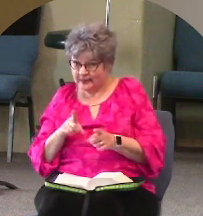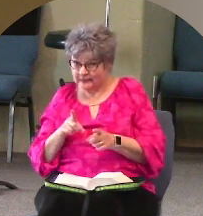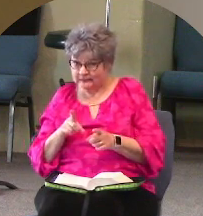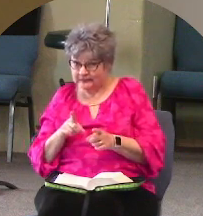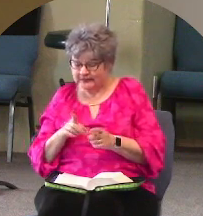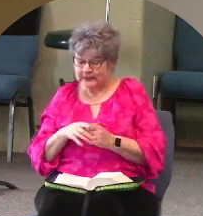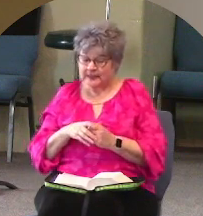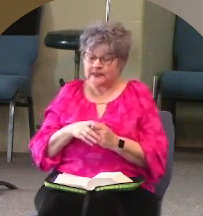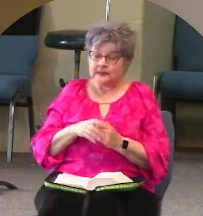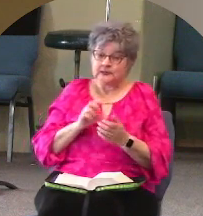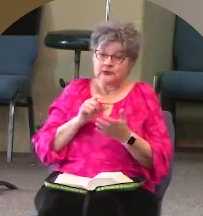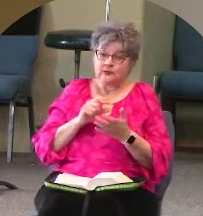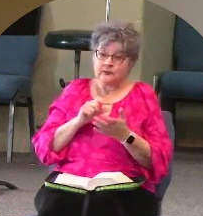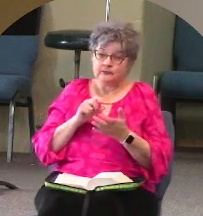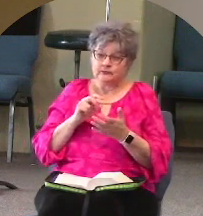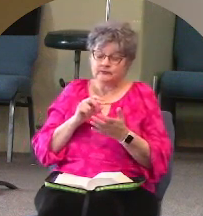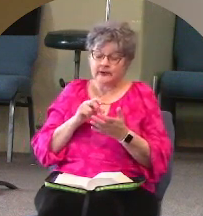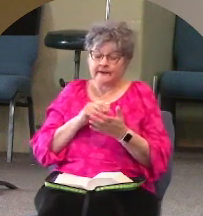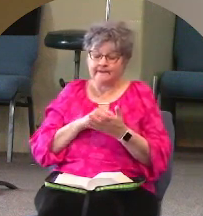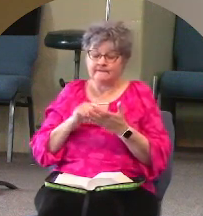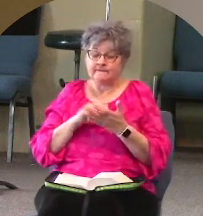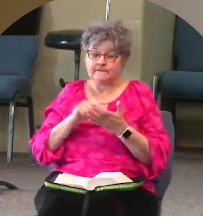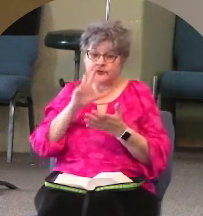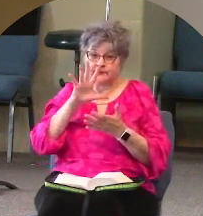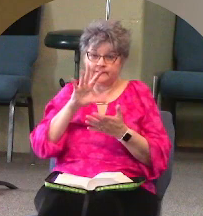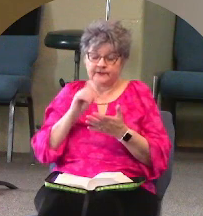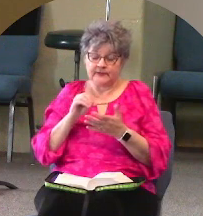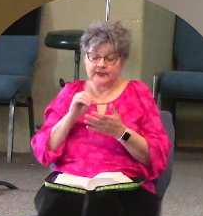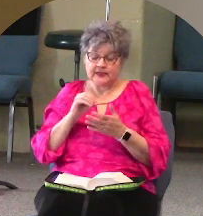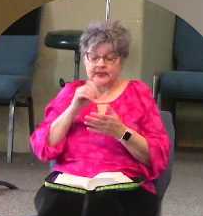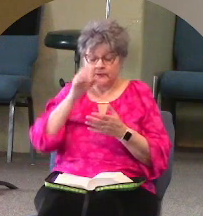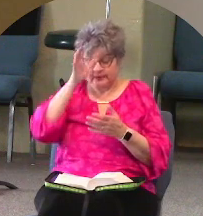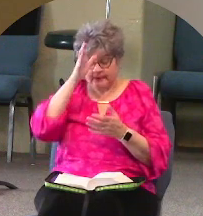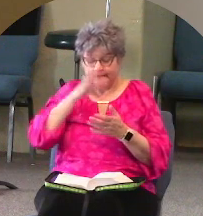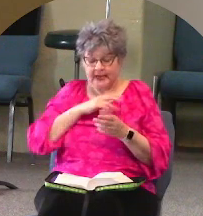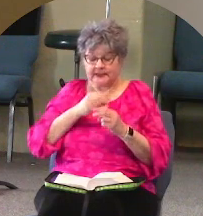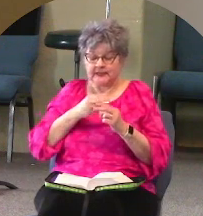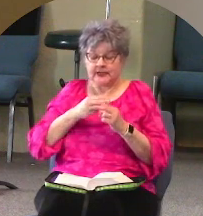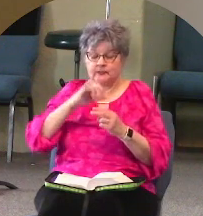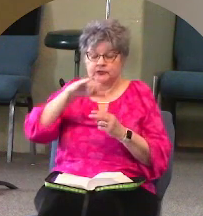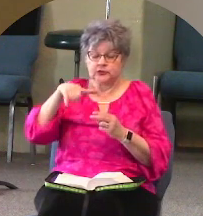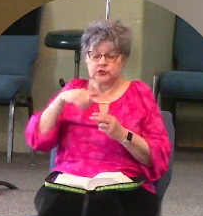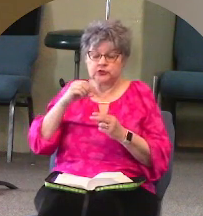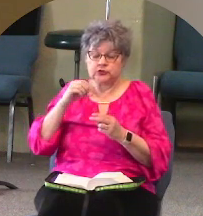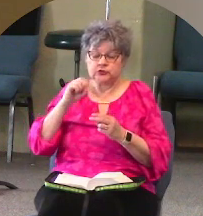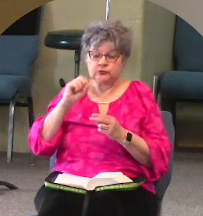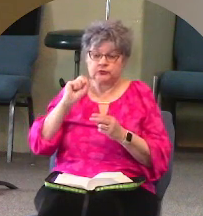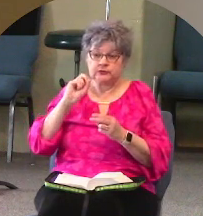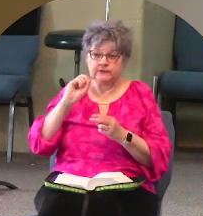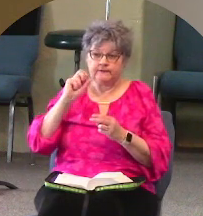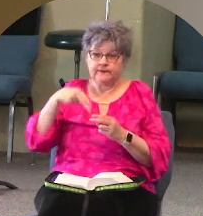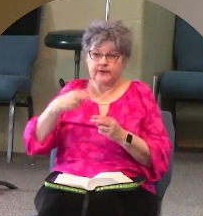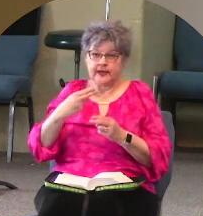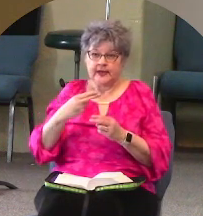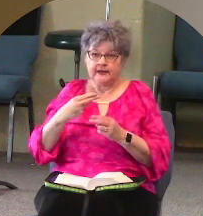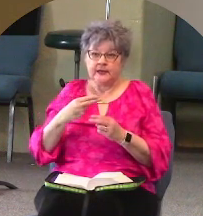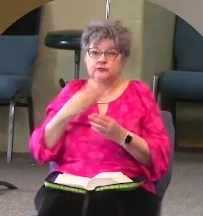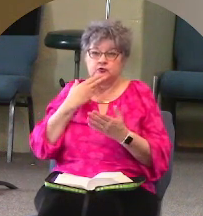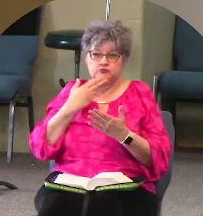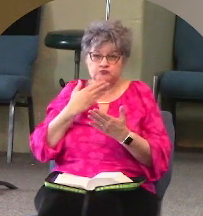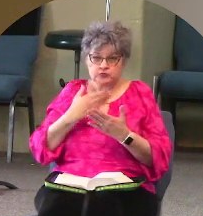So let me read verse 50. Because there was a man, and his name was Joseph, who was a member of the council, a good and righteous